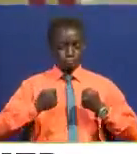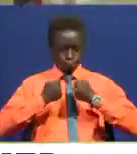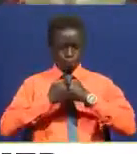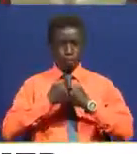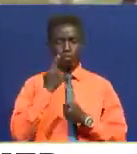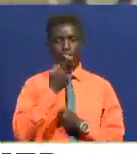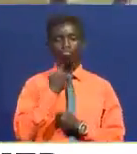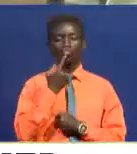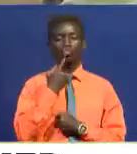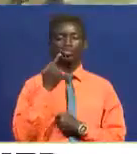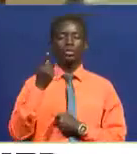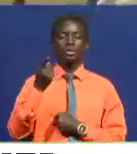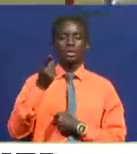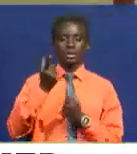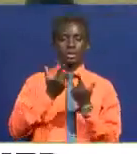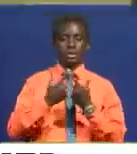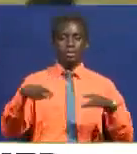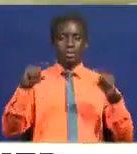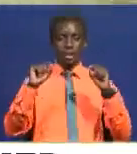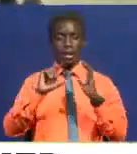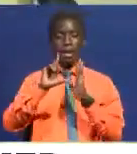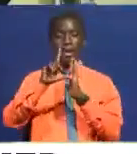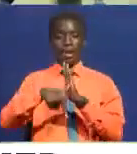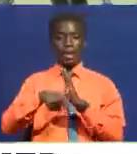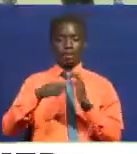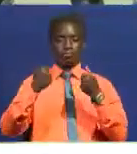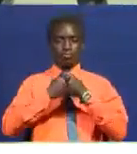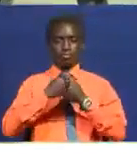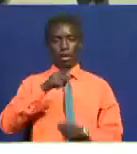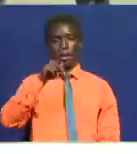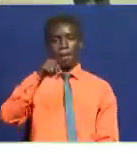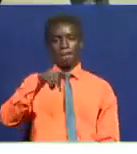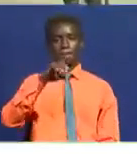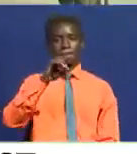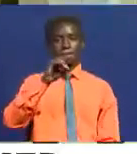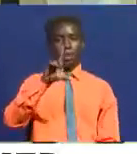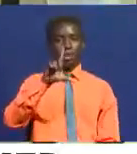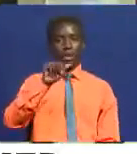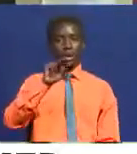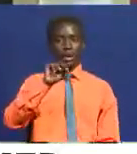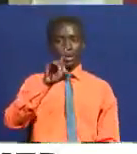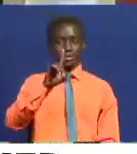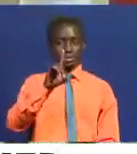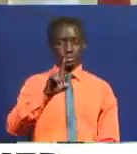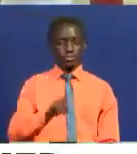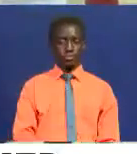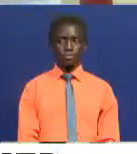Games are scheduled to start on the 26th of July to 11th August this year.